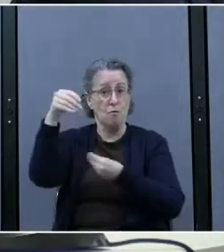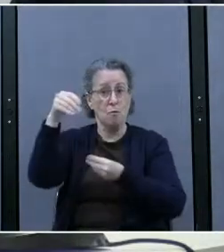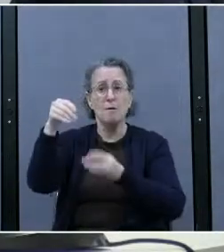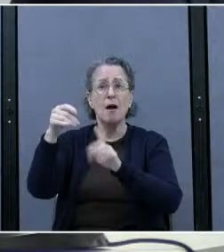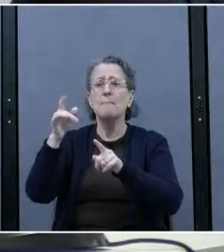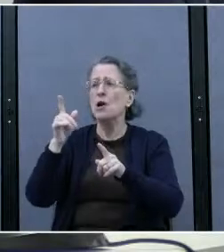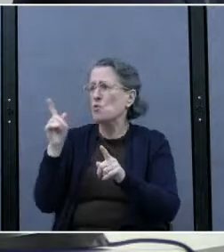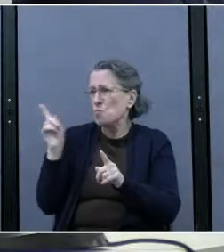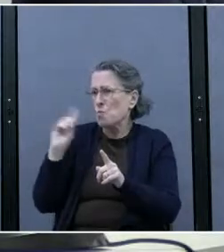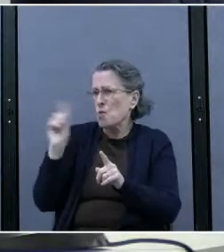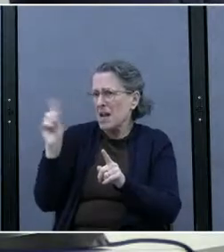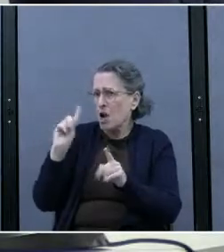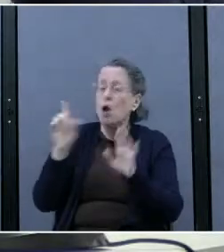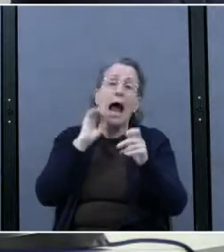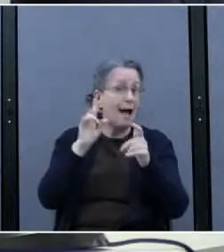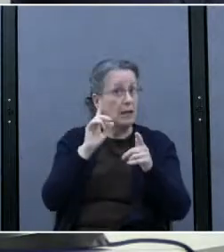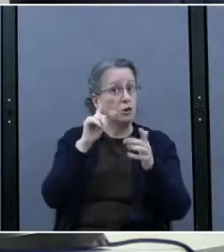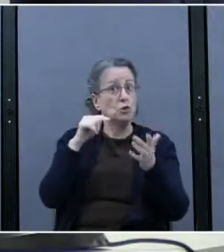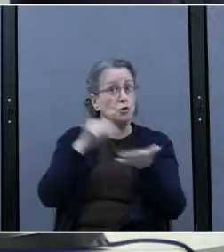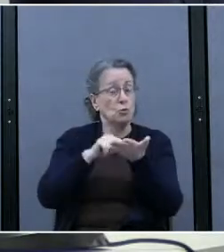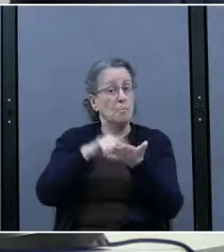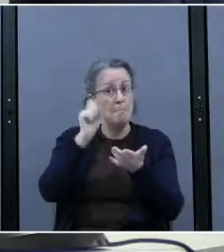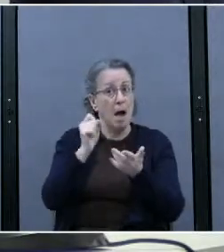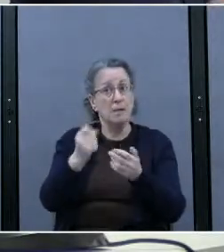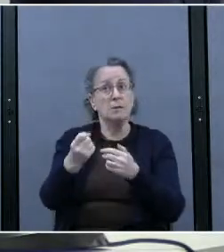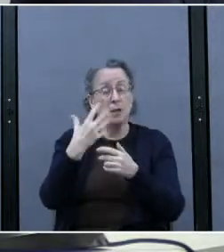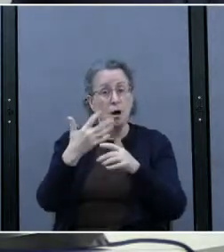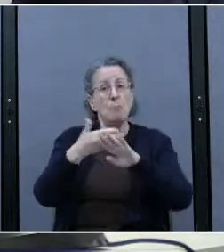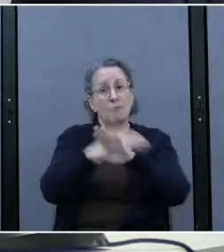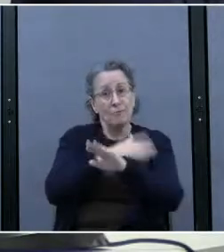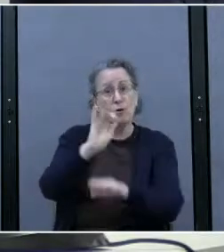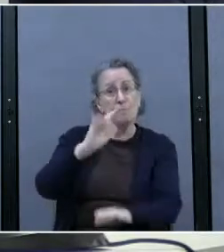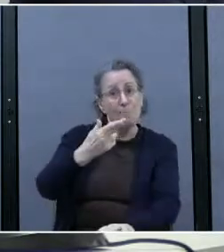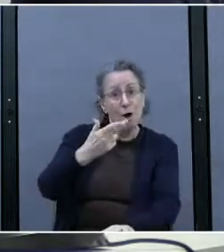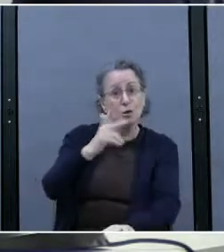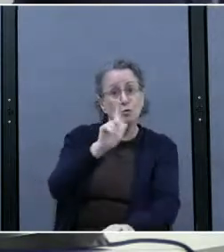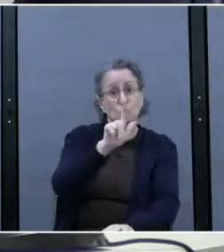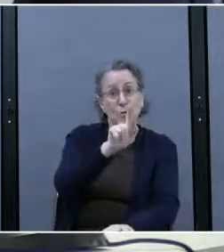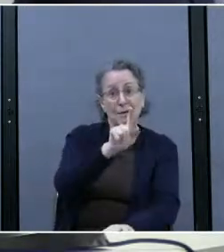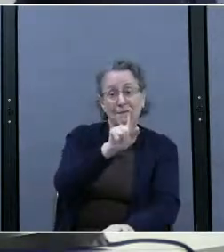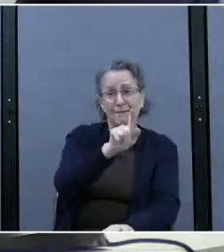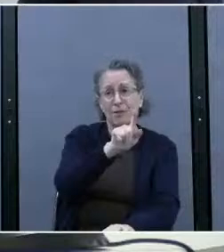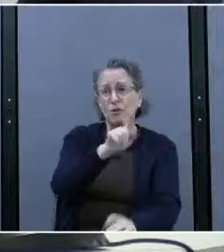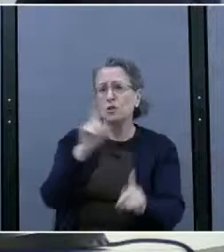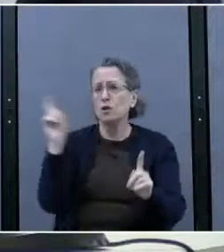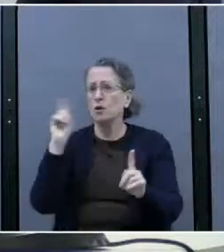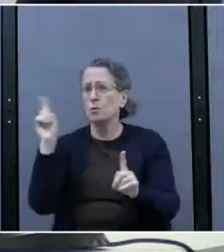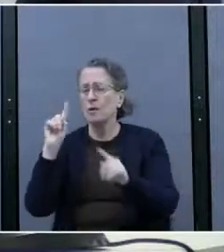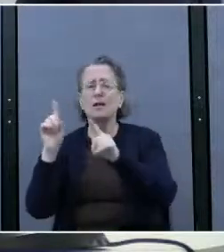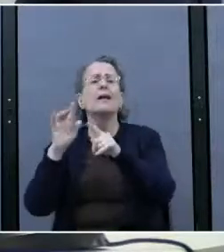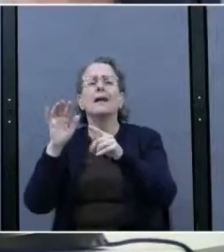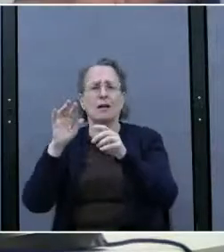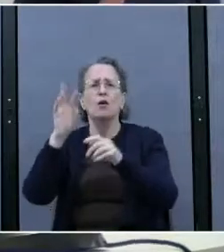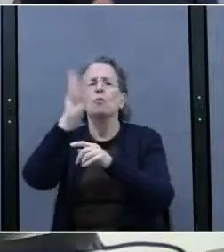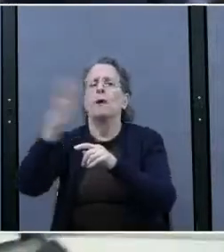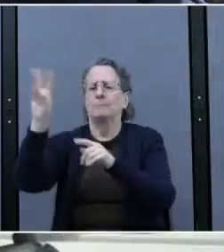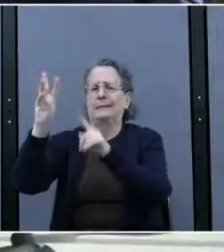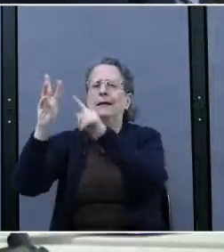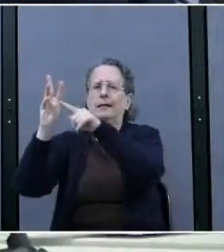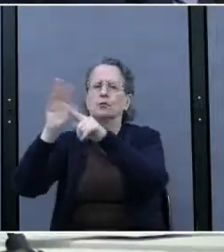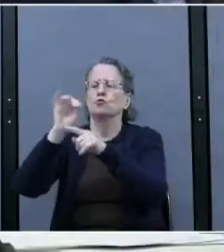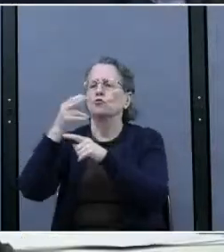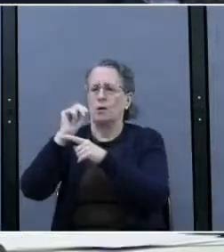We can put it on the website and with a little, And there's your answer. John's going to put it on the website with a little